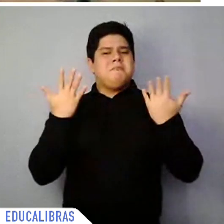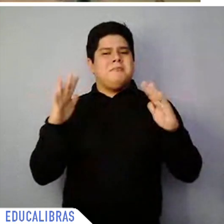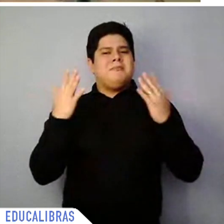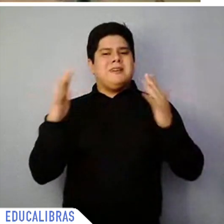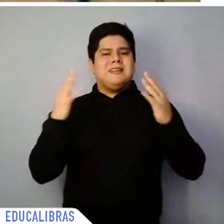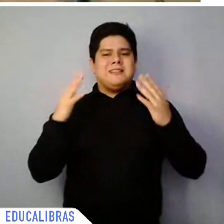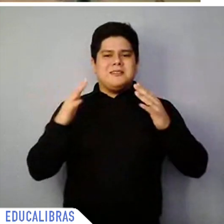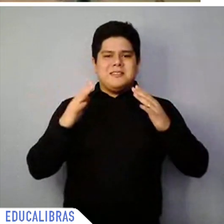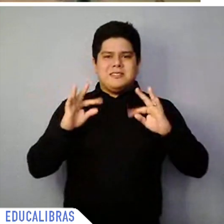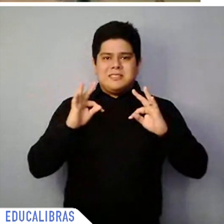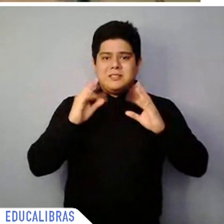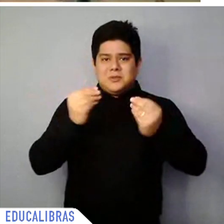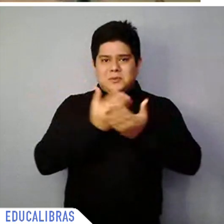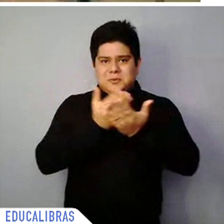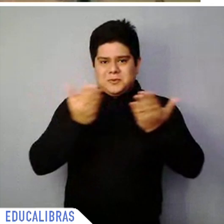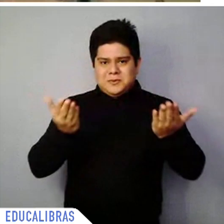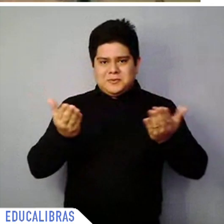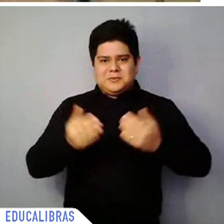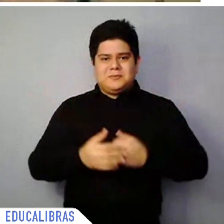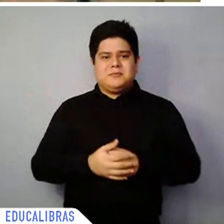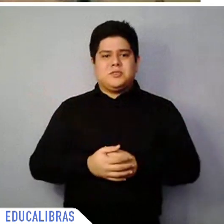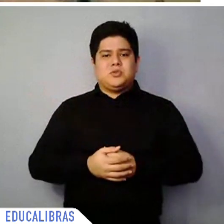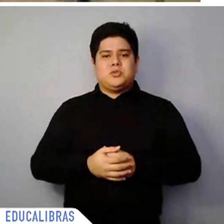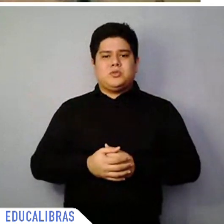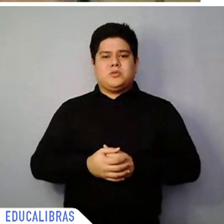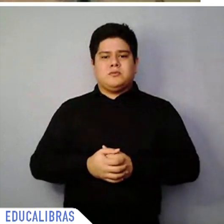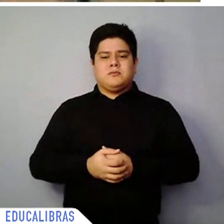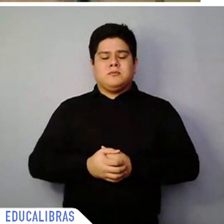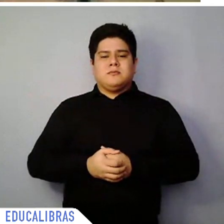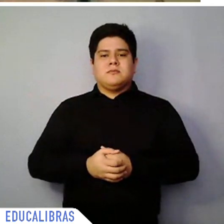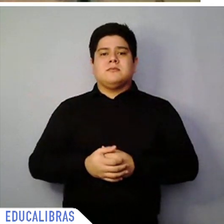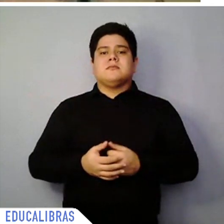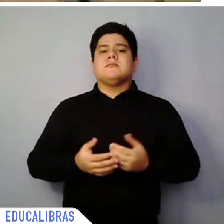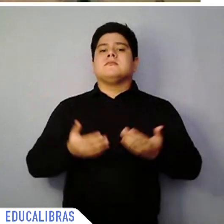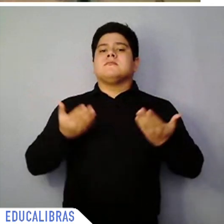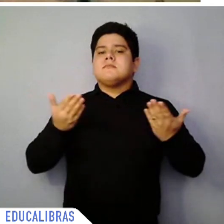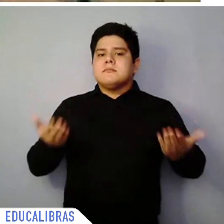doing just so well. So I would like to congratulate you on this.